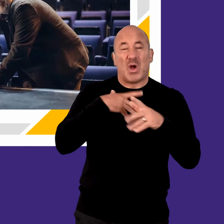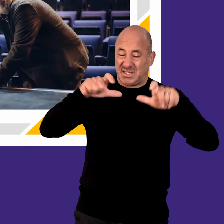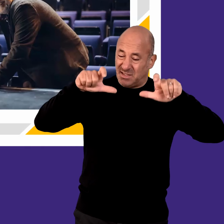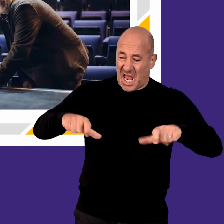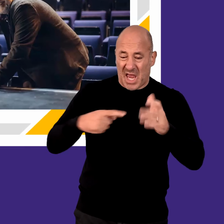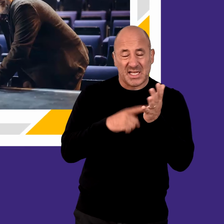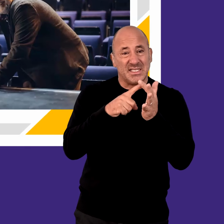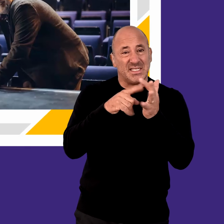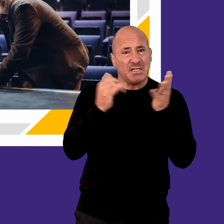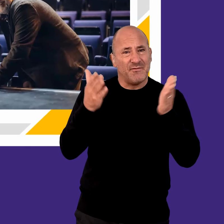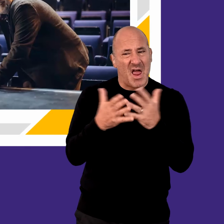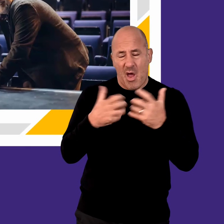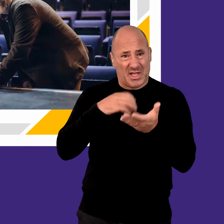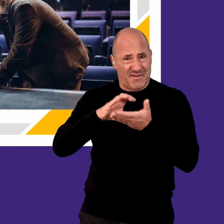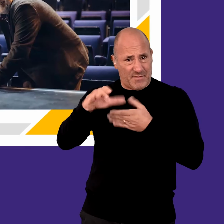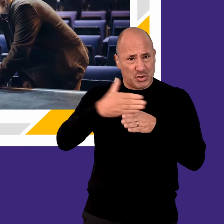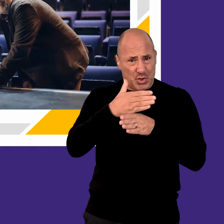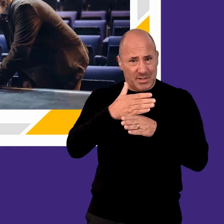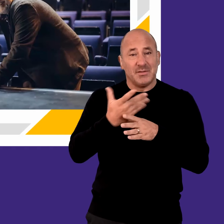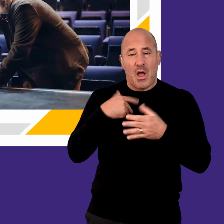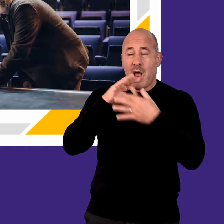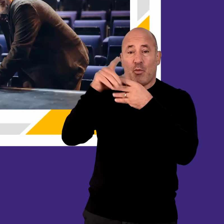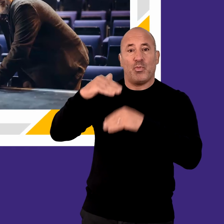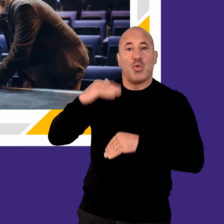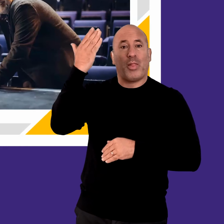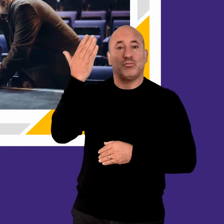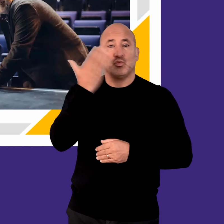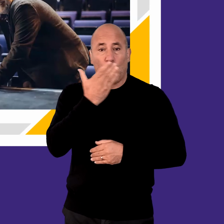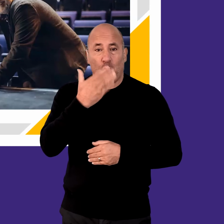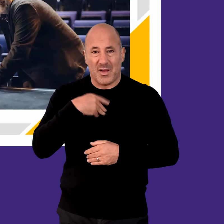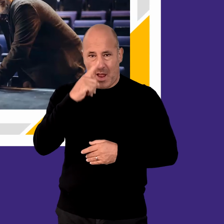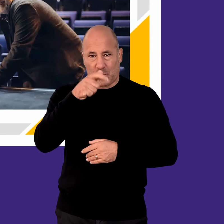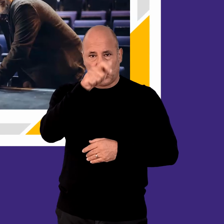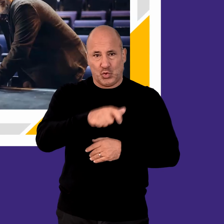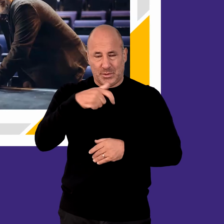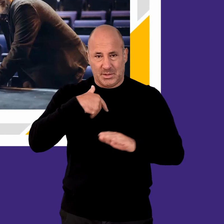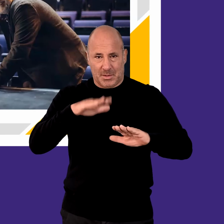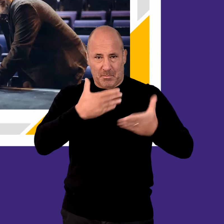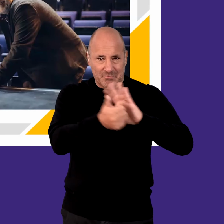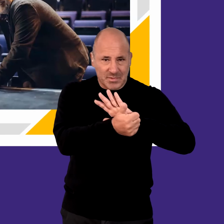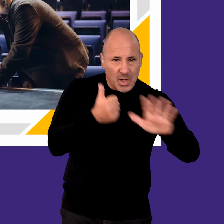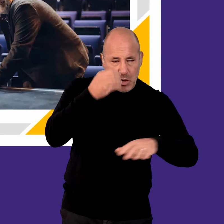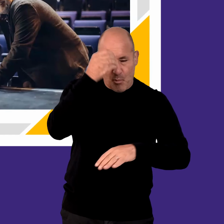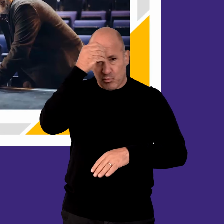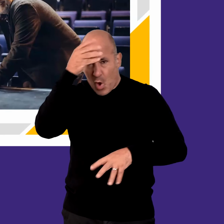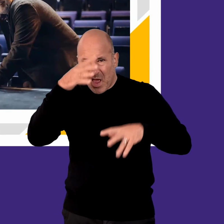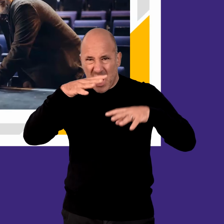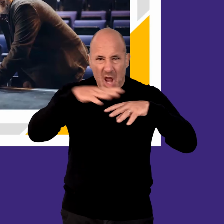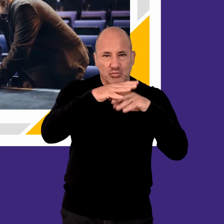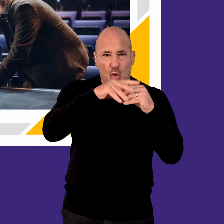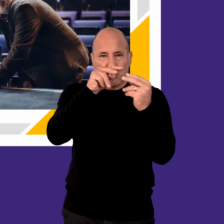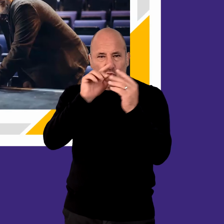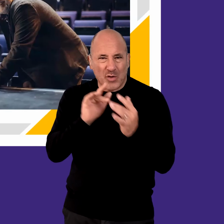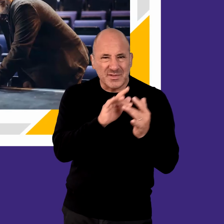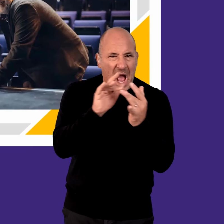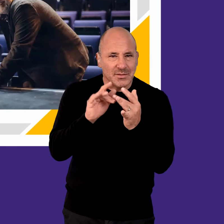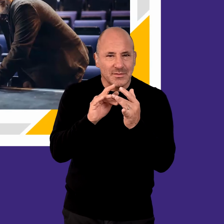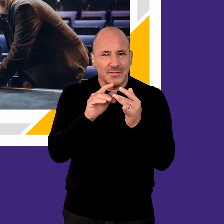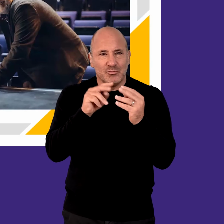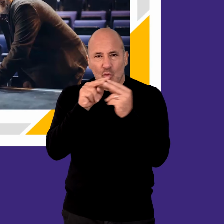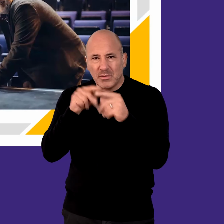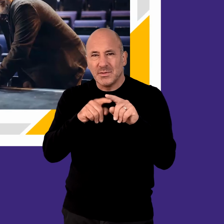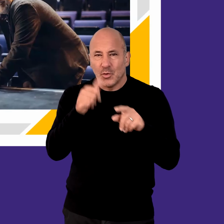artists to stay in the Tees Valley. So by working with the Northern School, we could help equip students with the skills, knowledge, networks and contacts